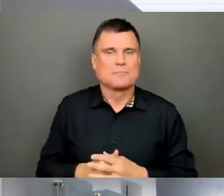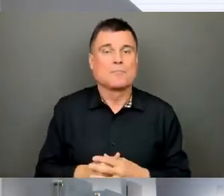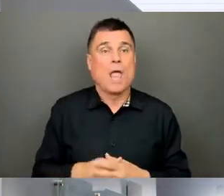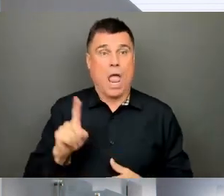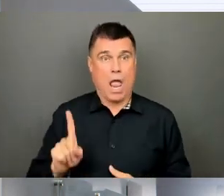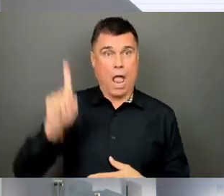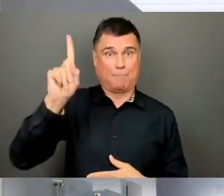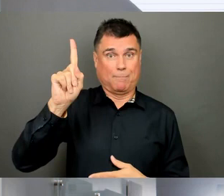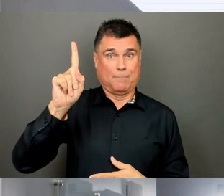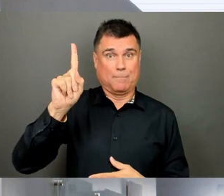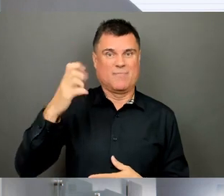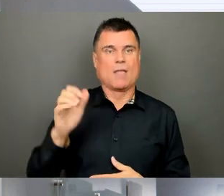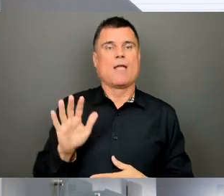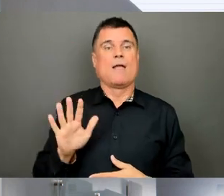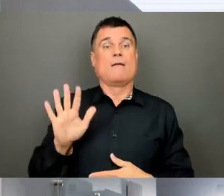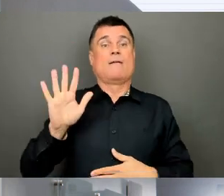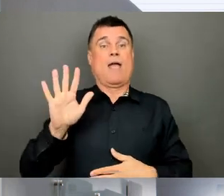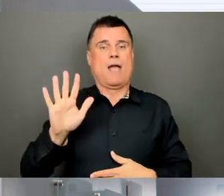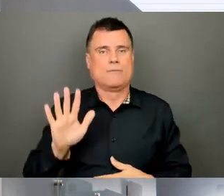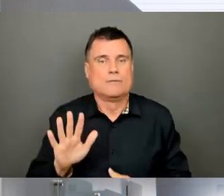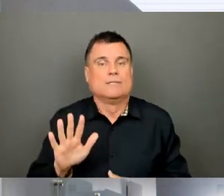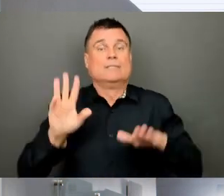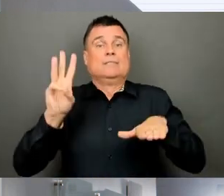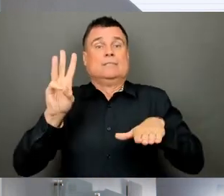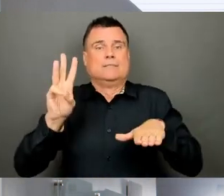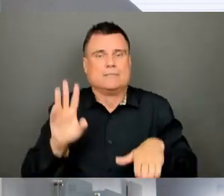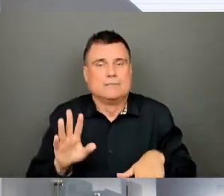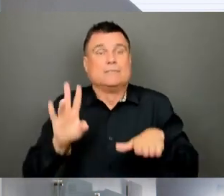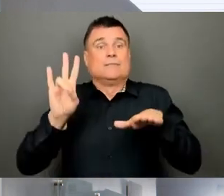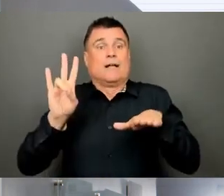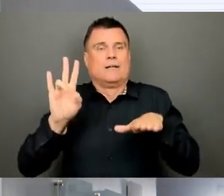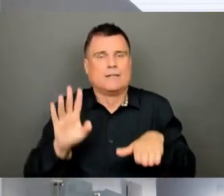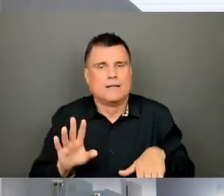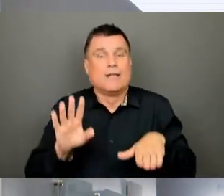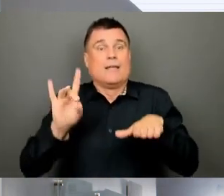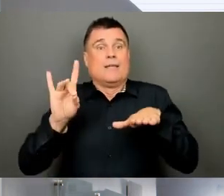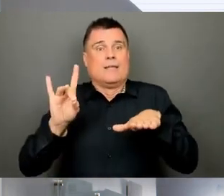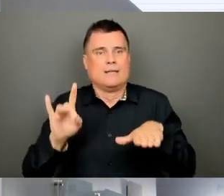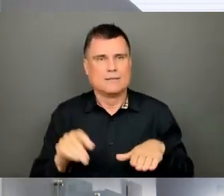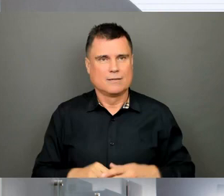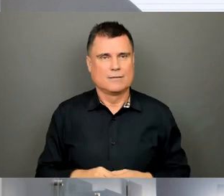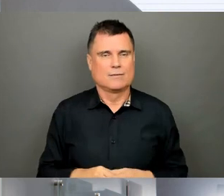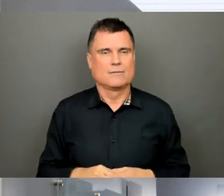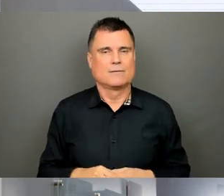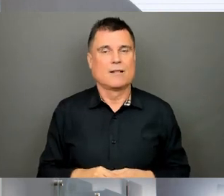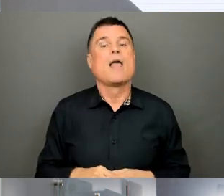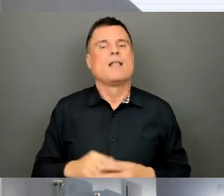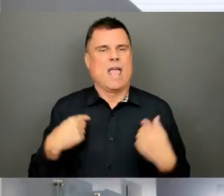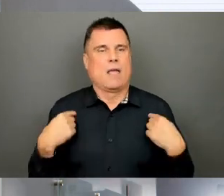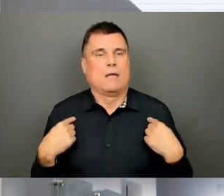Stop. And then we're going to go up groove. 5, 6, 7, 8. We're going to go up, up,